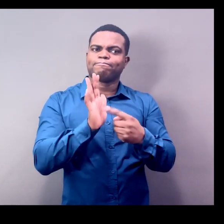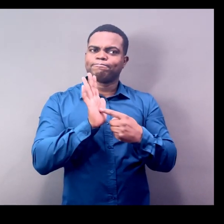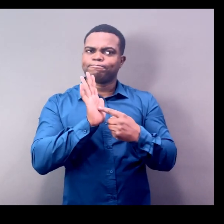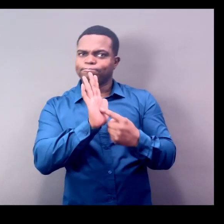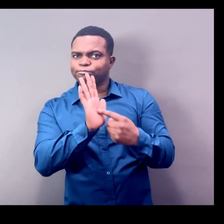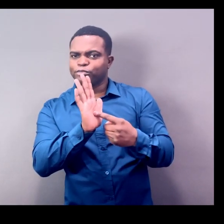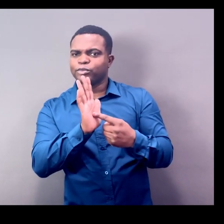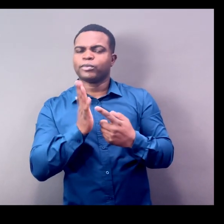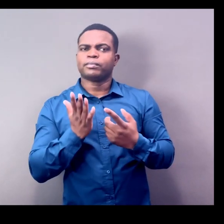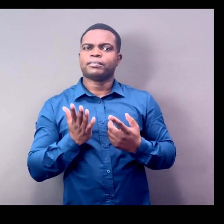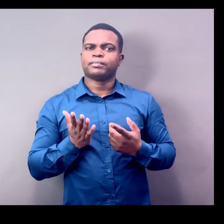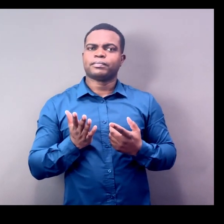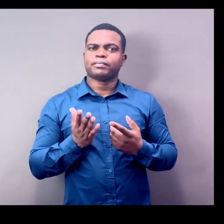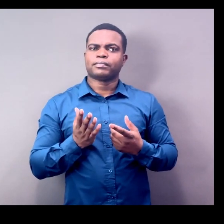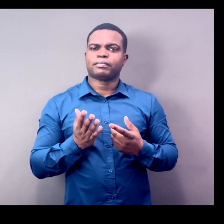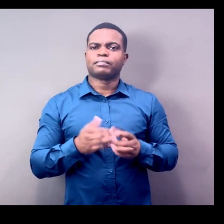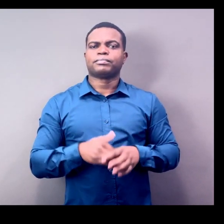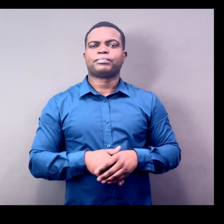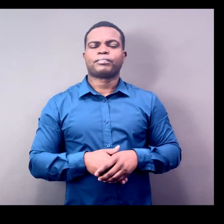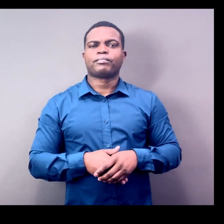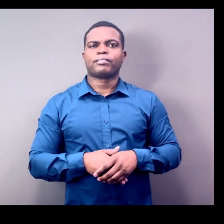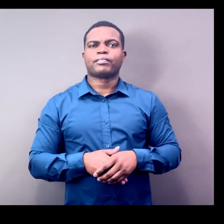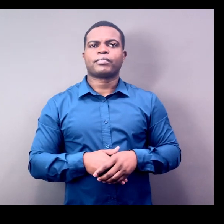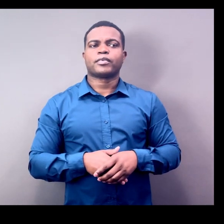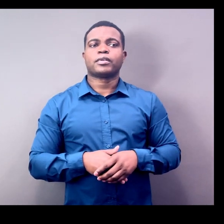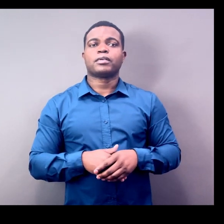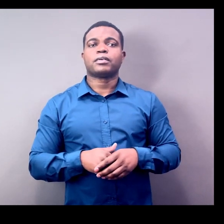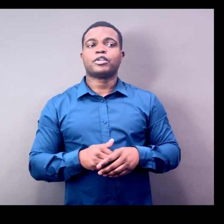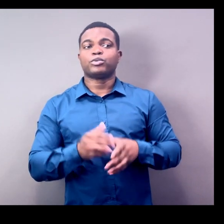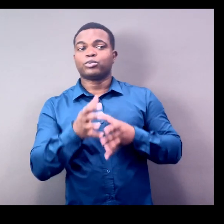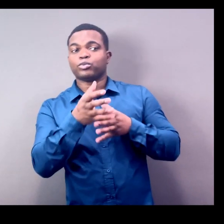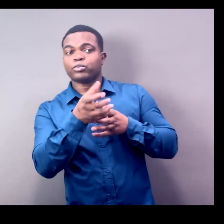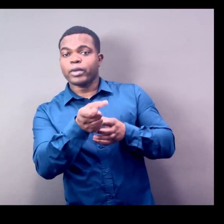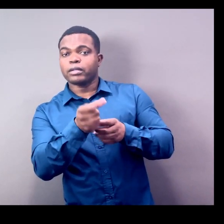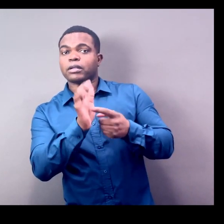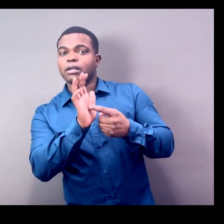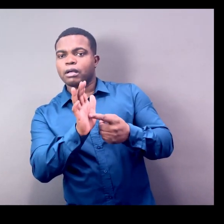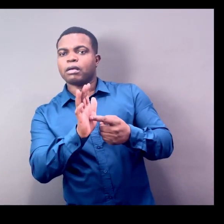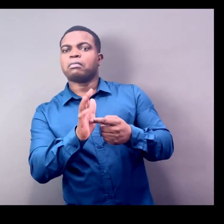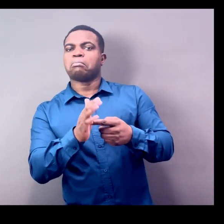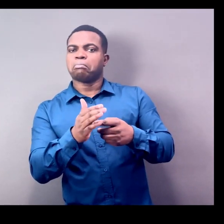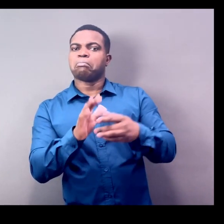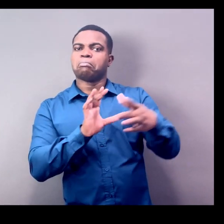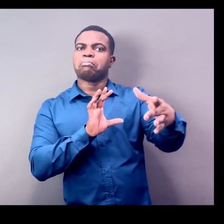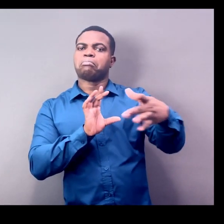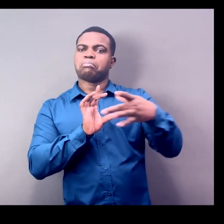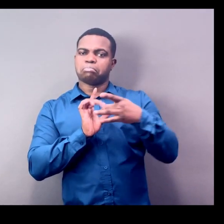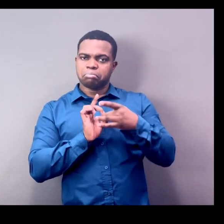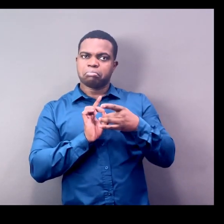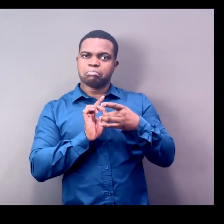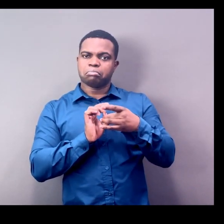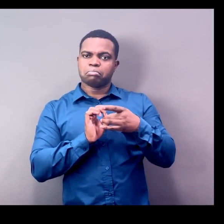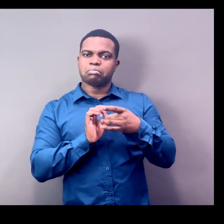to exhibit trust building behaviors. So we have talked about different